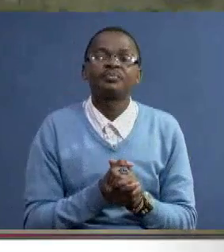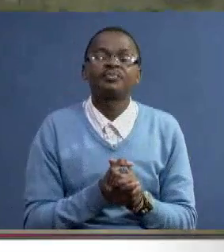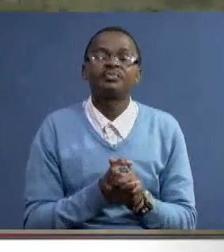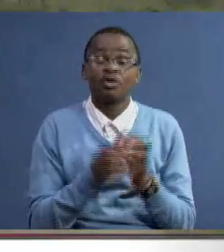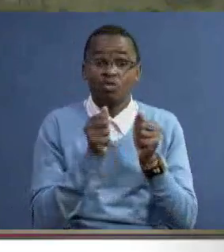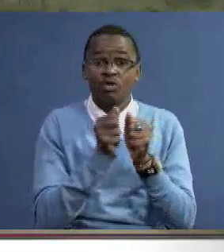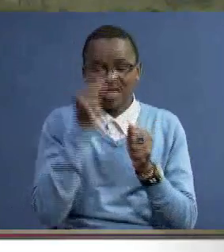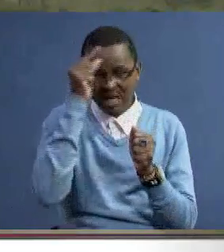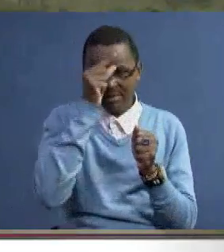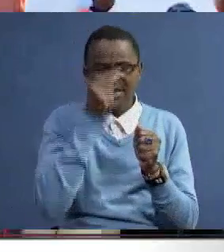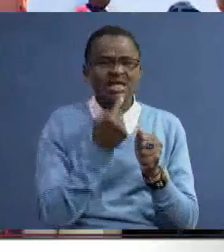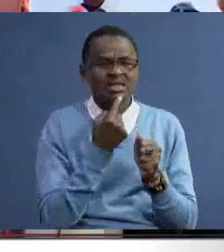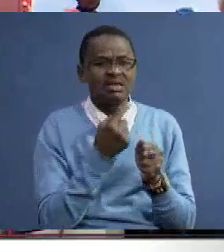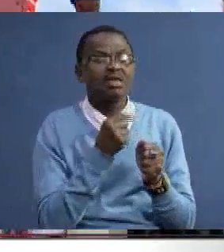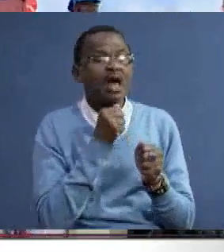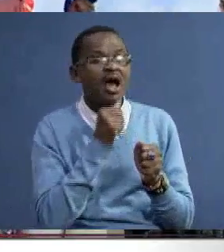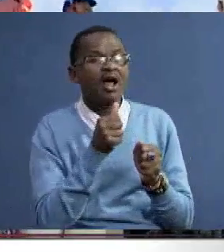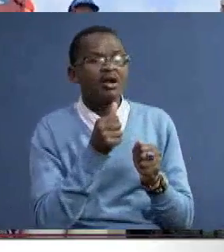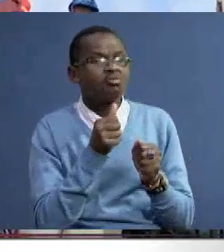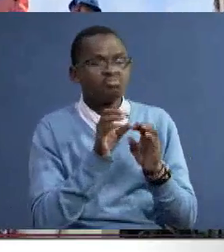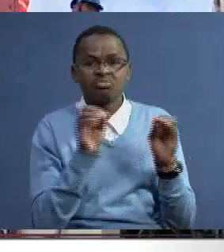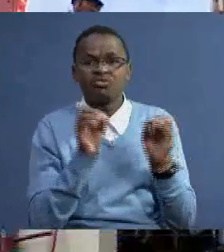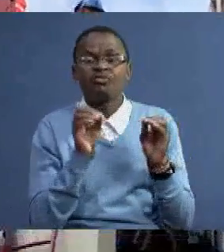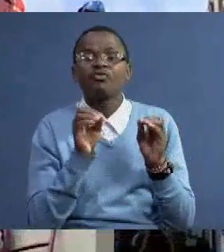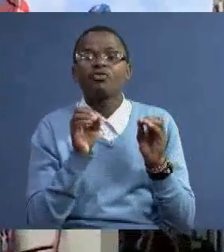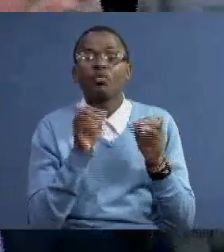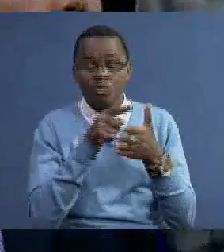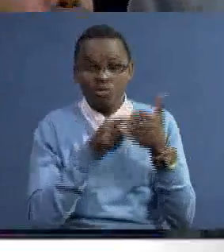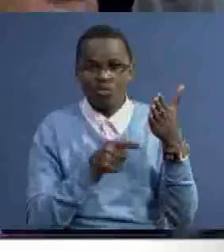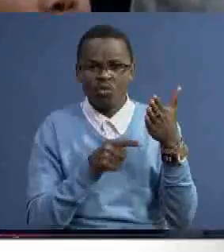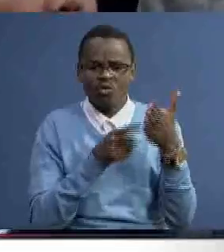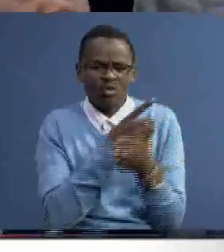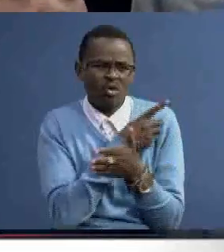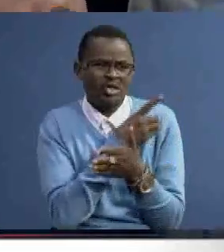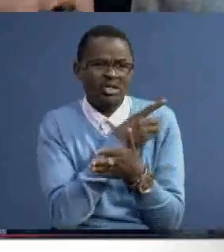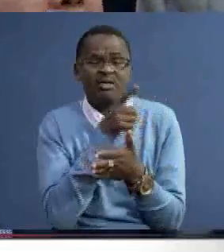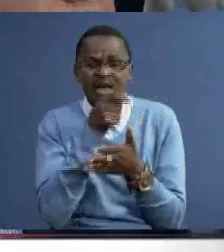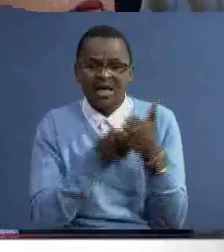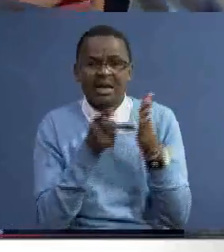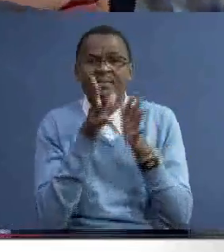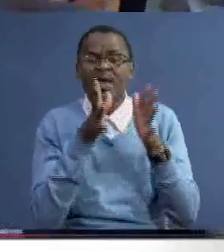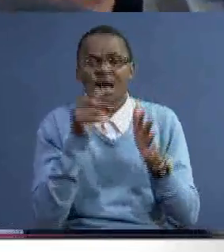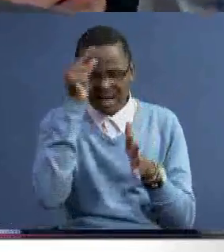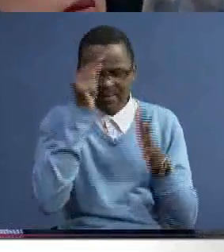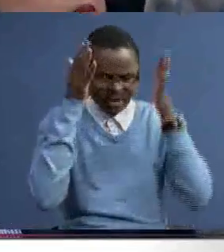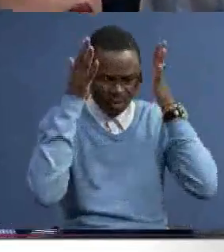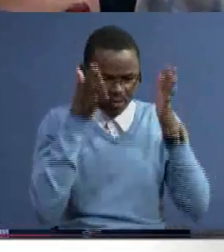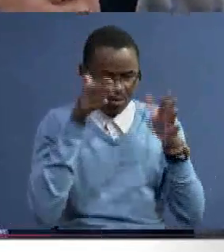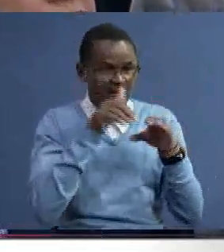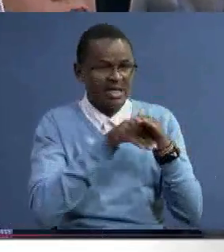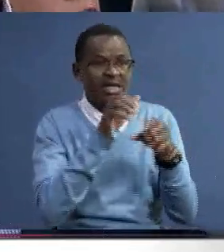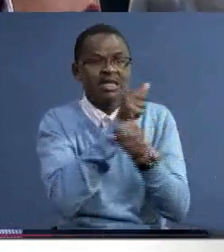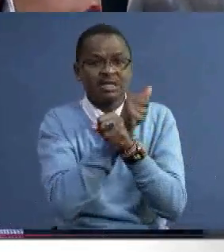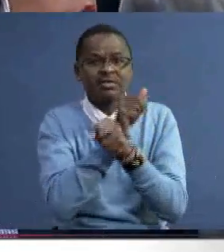With the government maintaining that they are not unique occurrences, what disturbs the taxpayer more is the government's commitment in